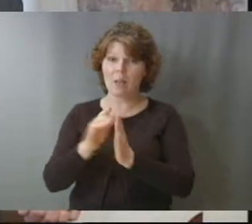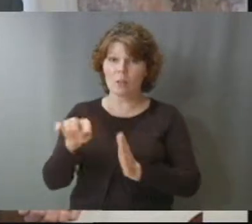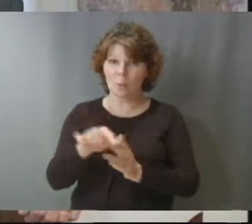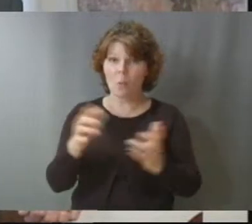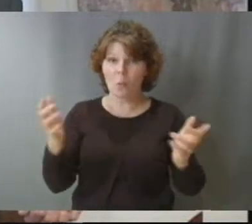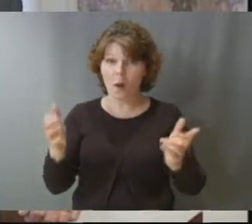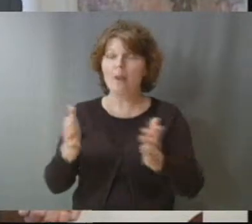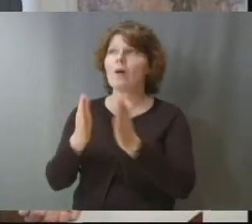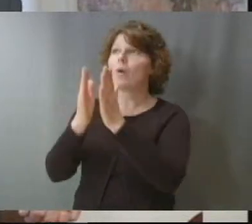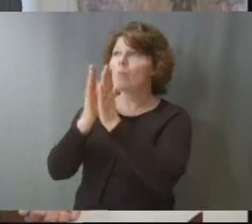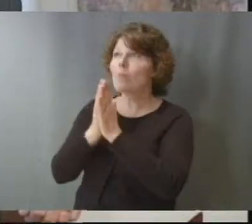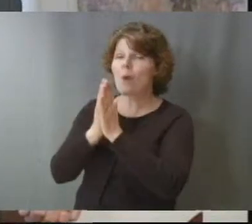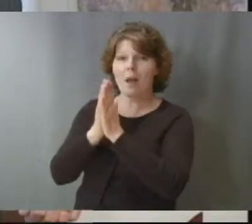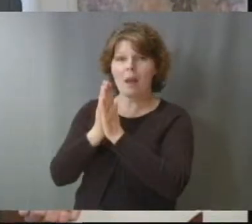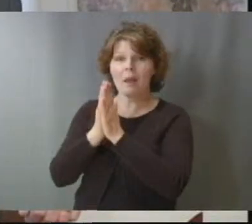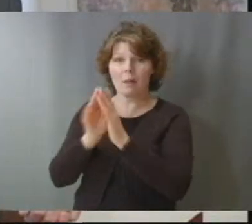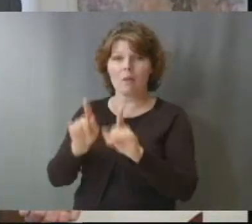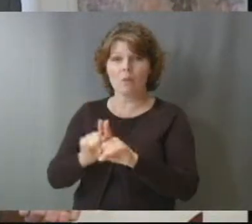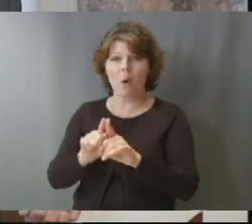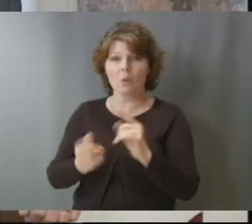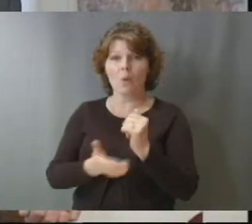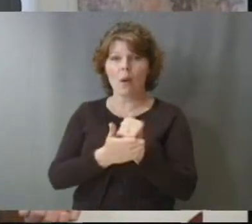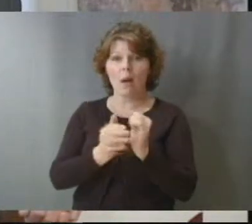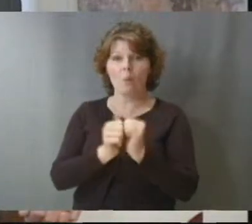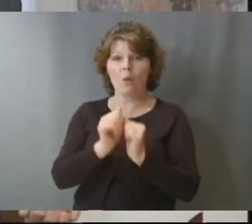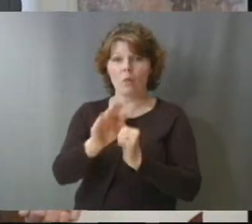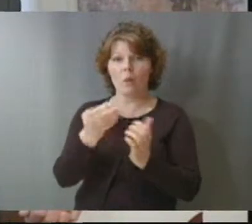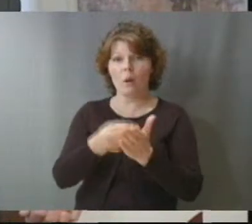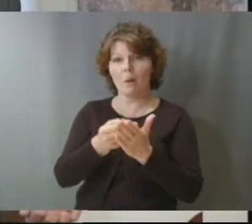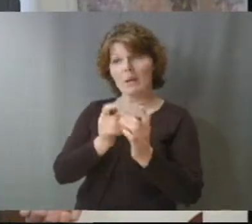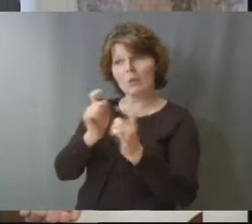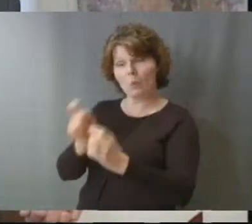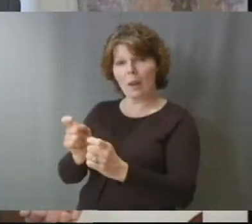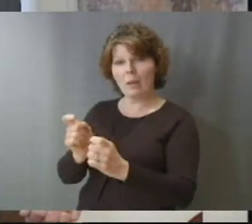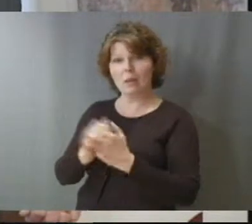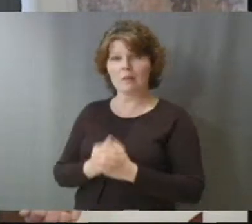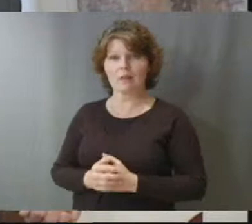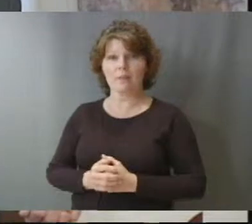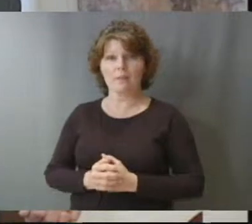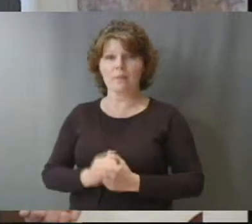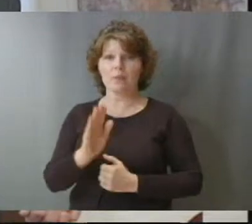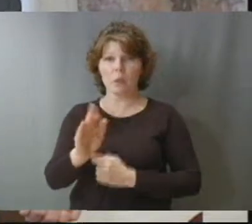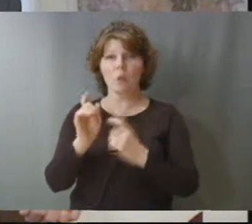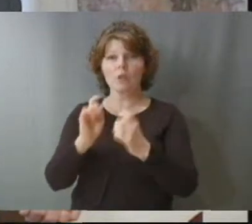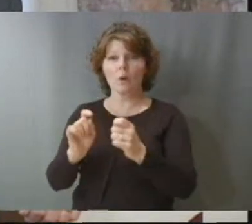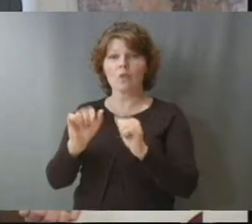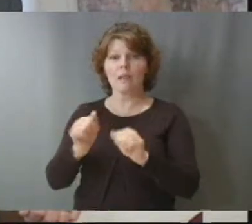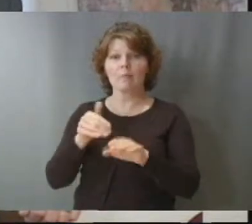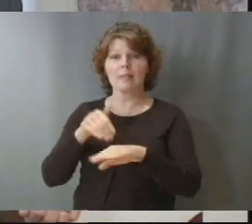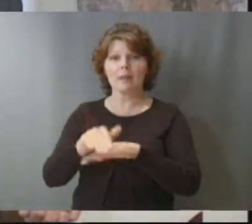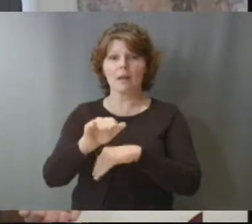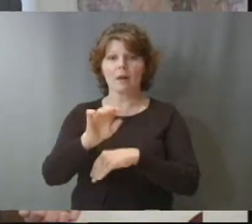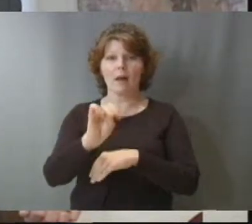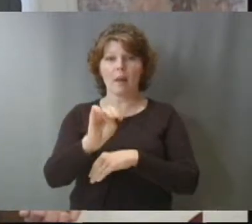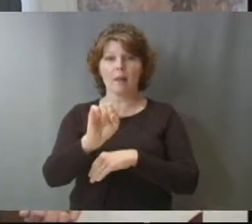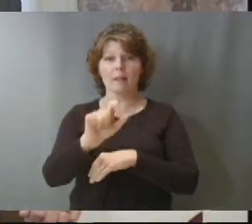and that you help us with your generous donations. You may send your donations to Main Street